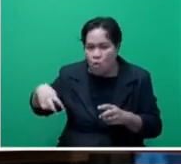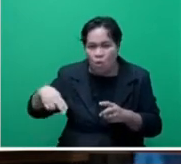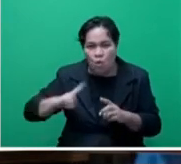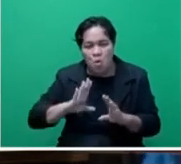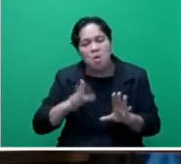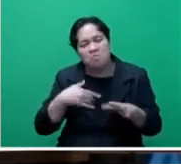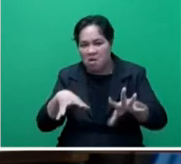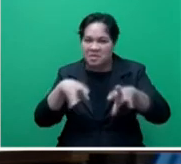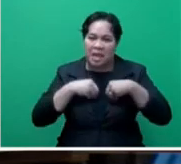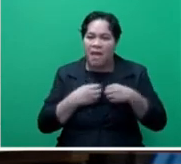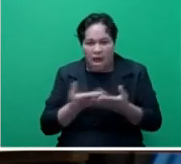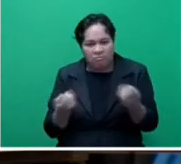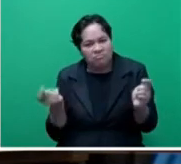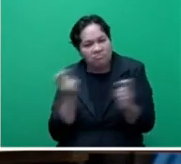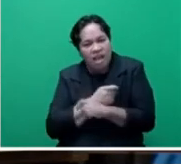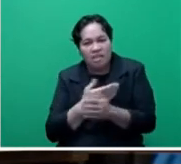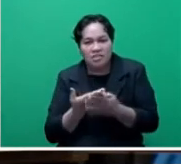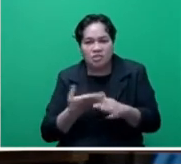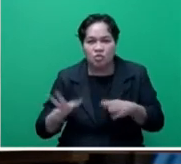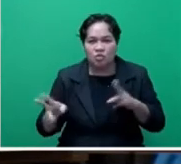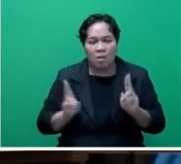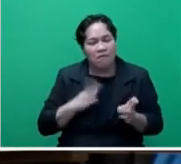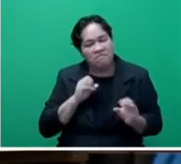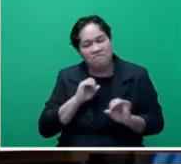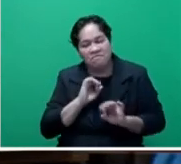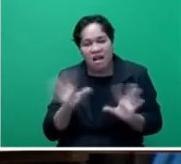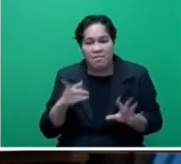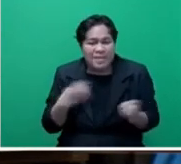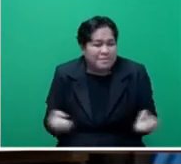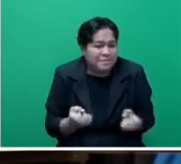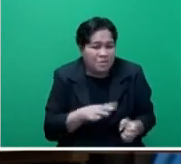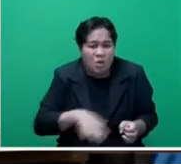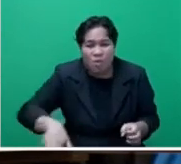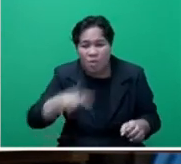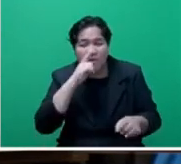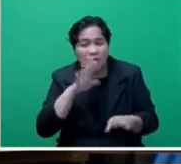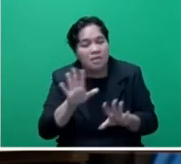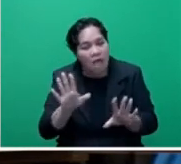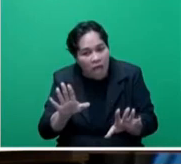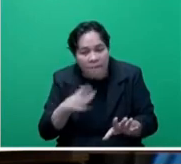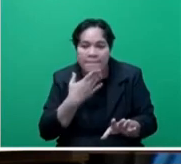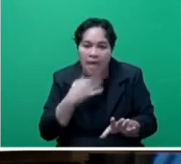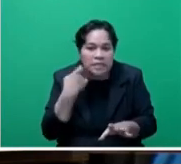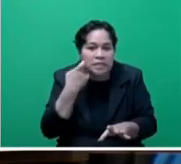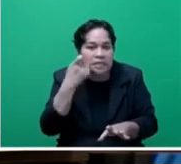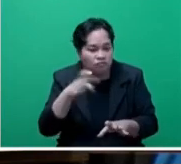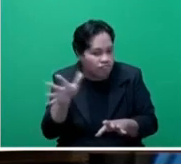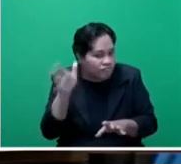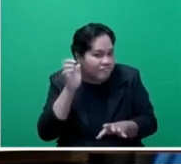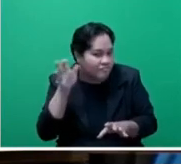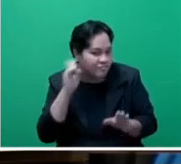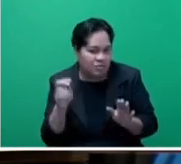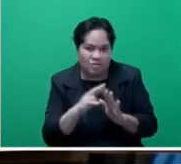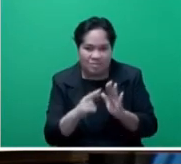the new normal. I urge all Fijians all over the country to keep taking heed of necessary COVID precautionary